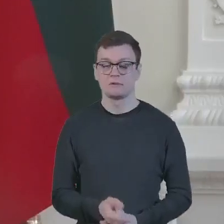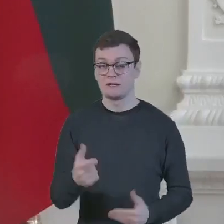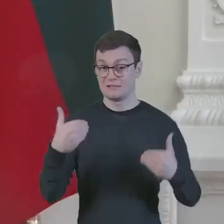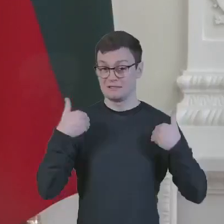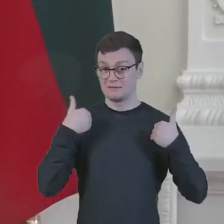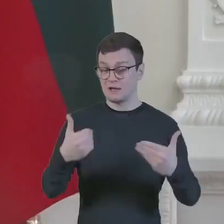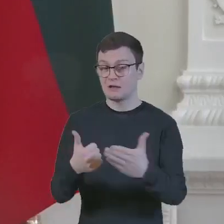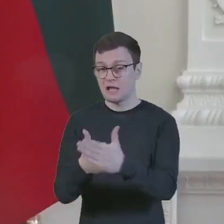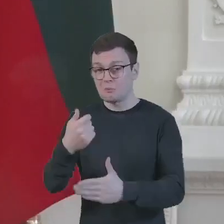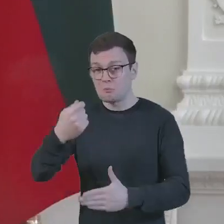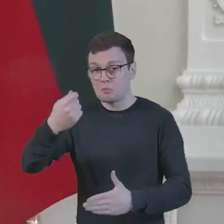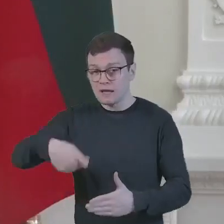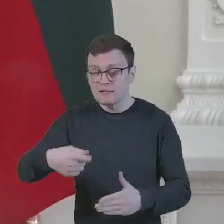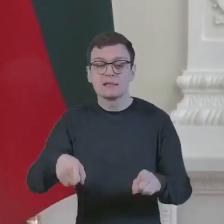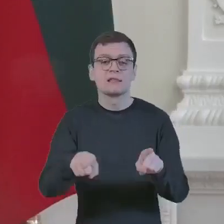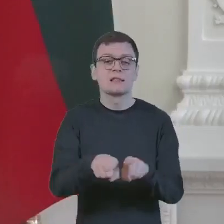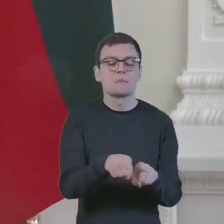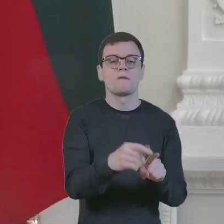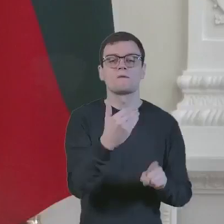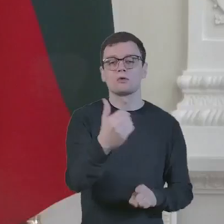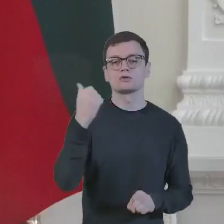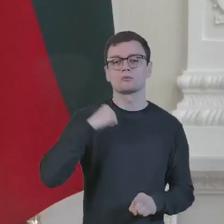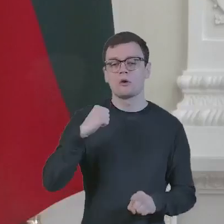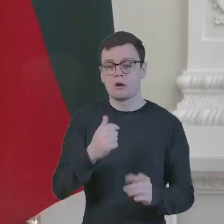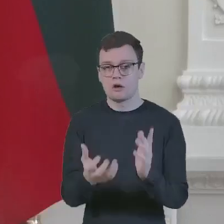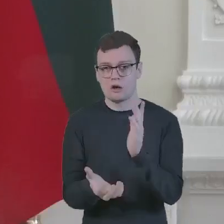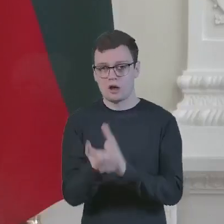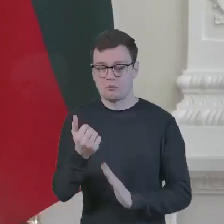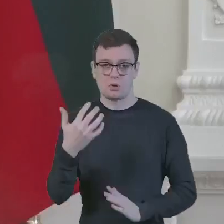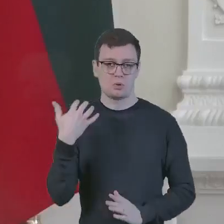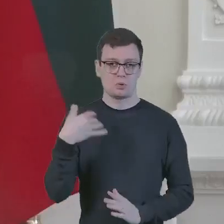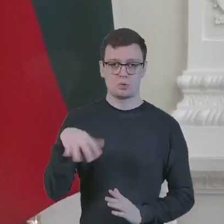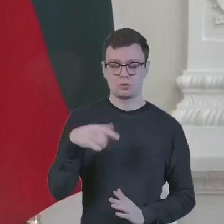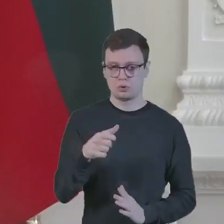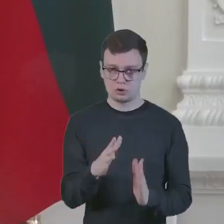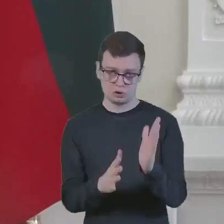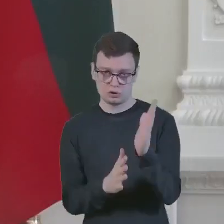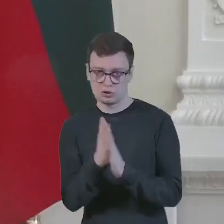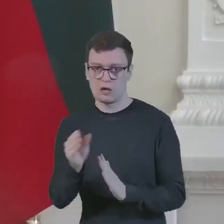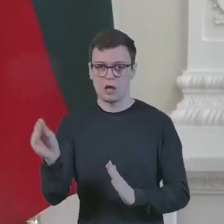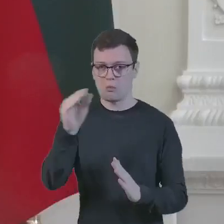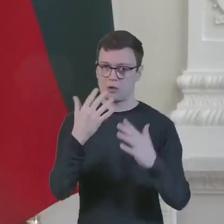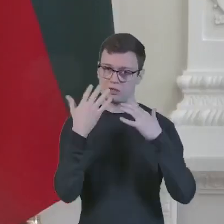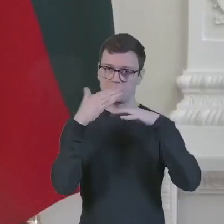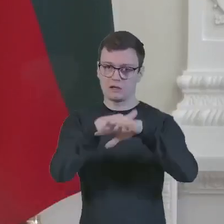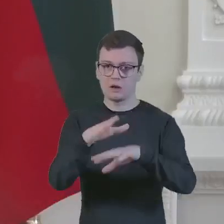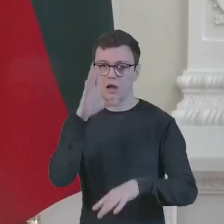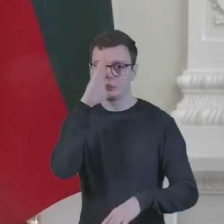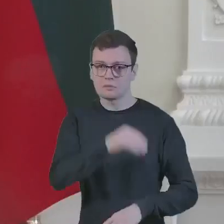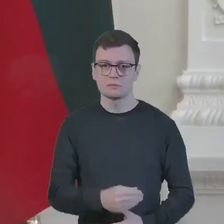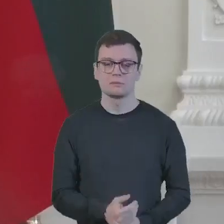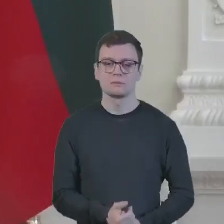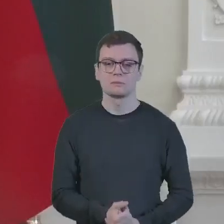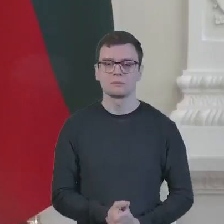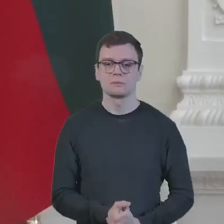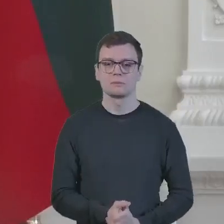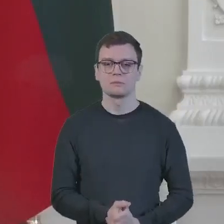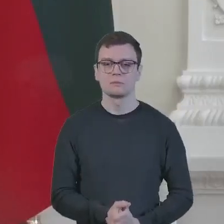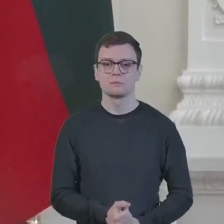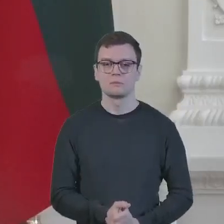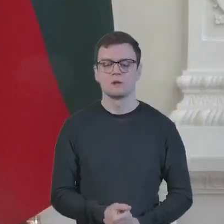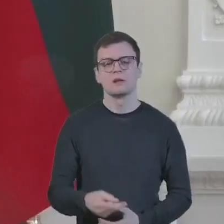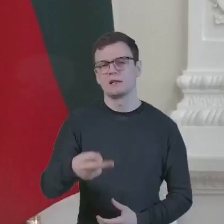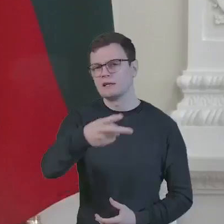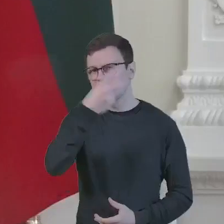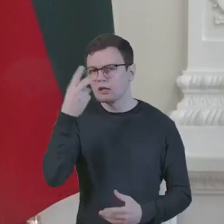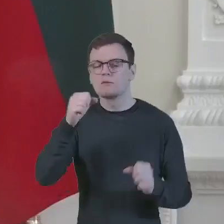I would like to congratulate you, Madam President, and the people of your country on the significant progress achieved on the path to